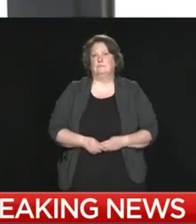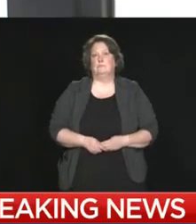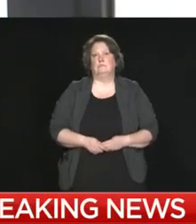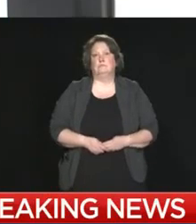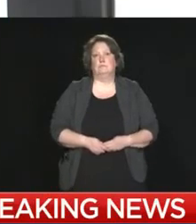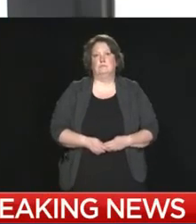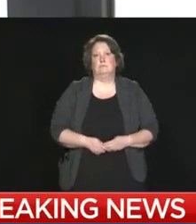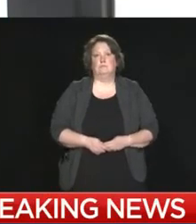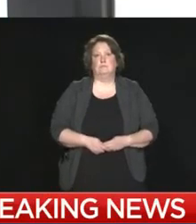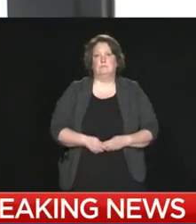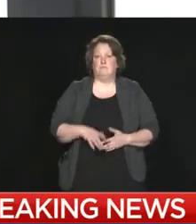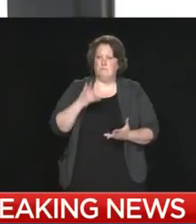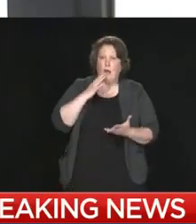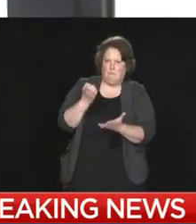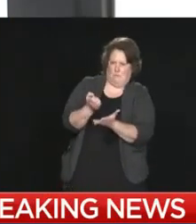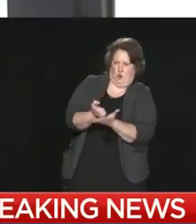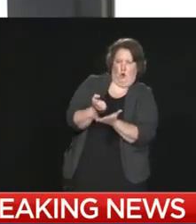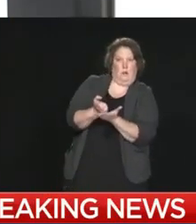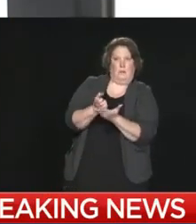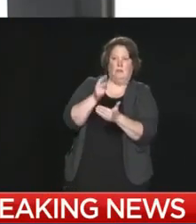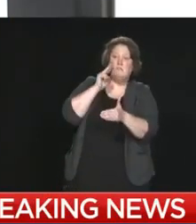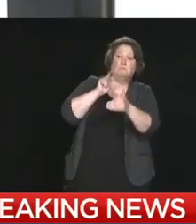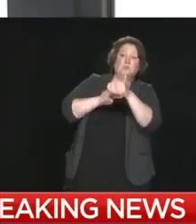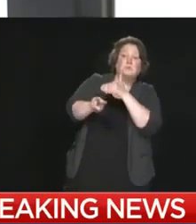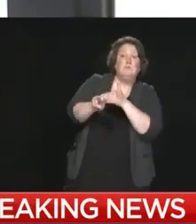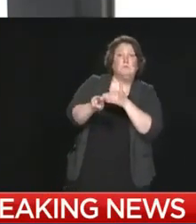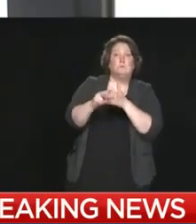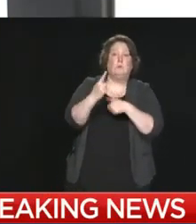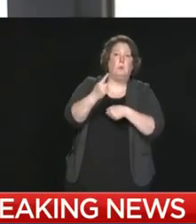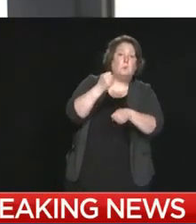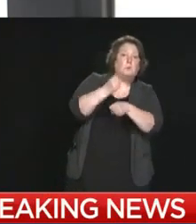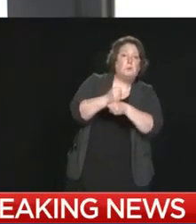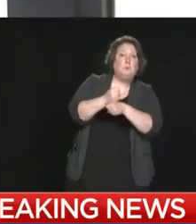economy in 1 year, in 3 years, this would be